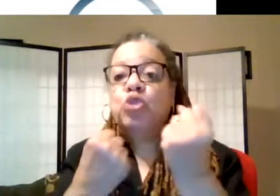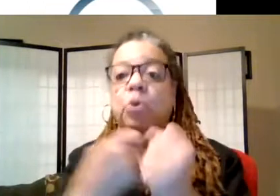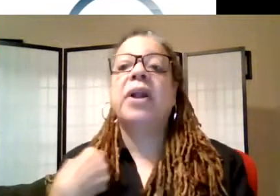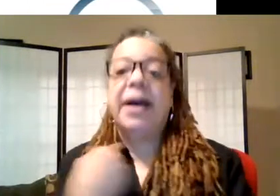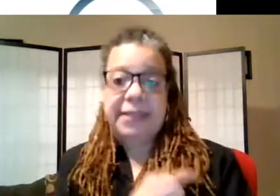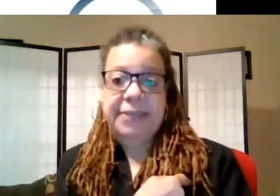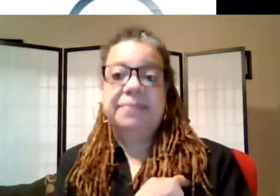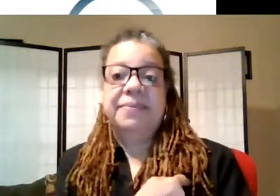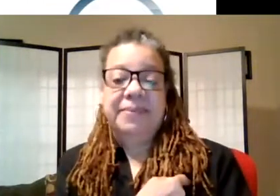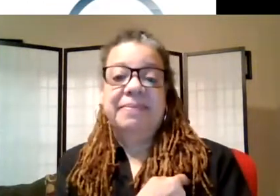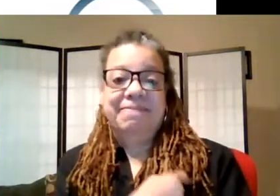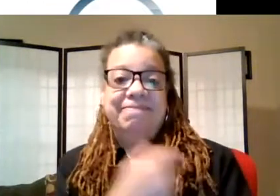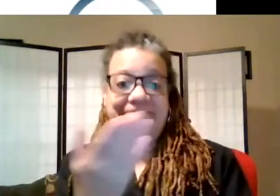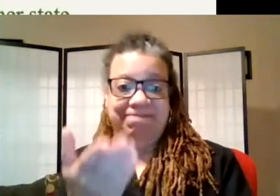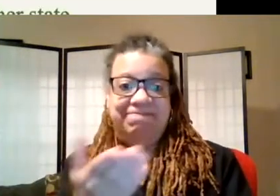it.